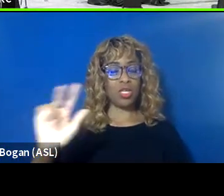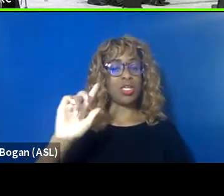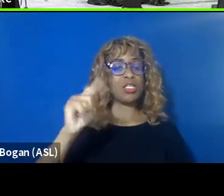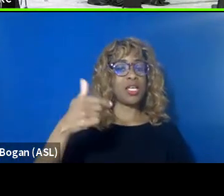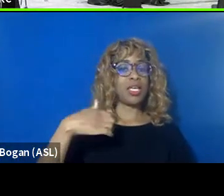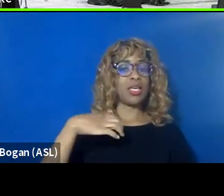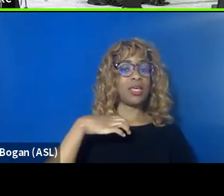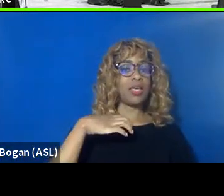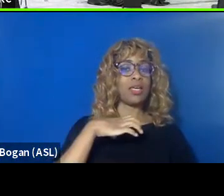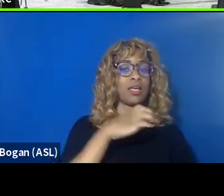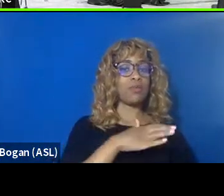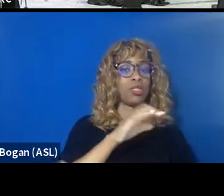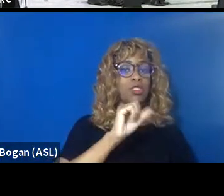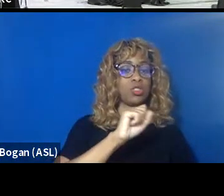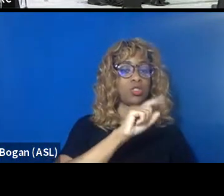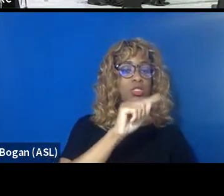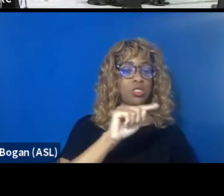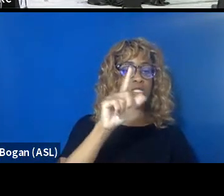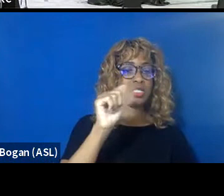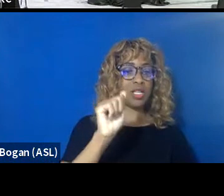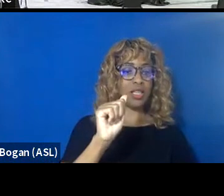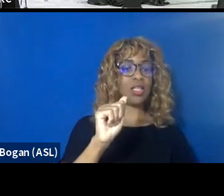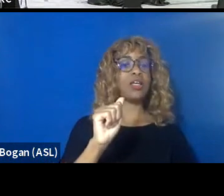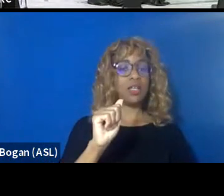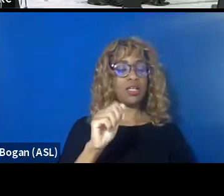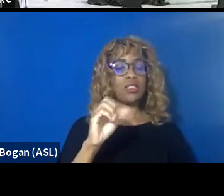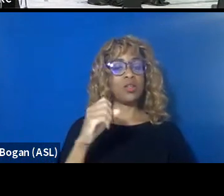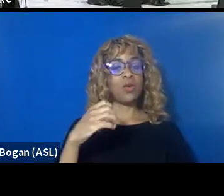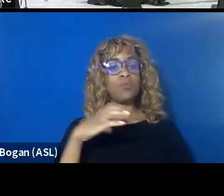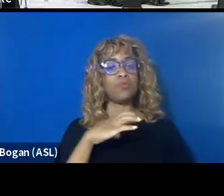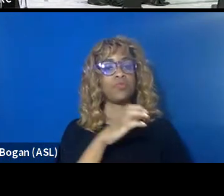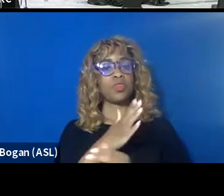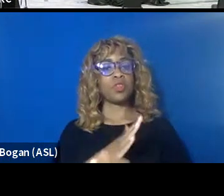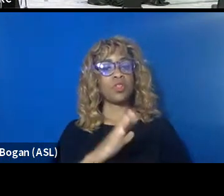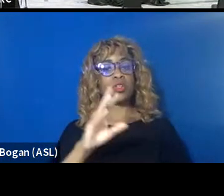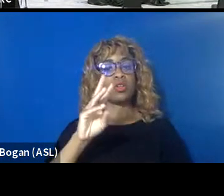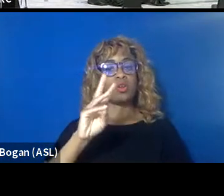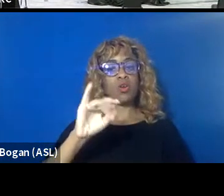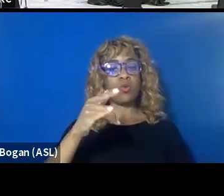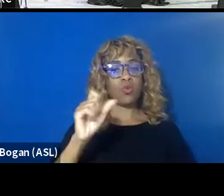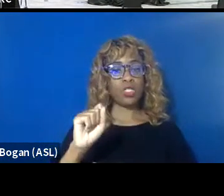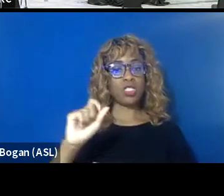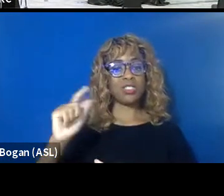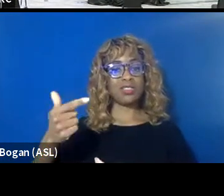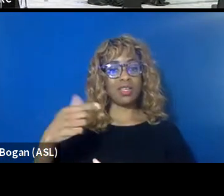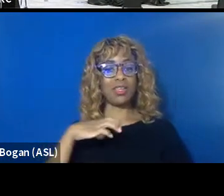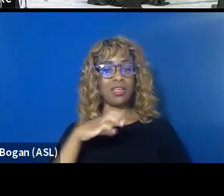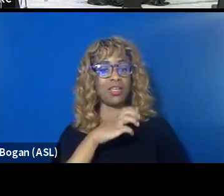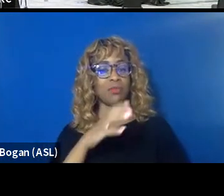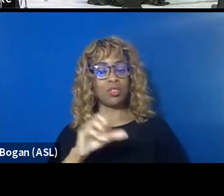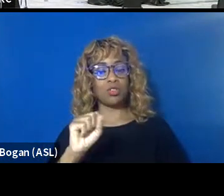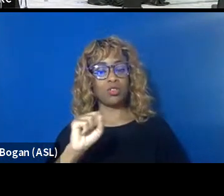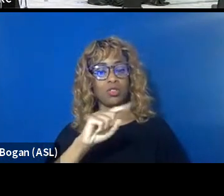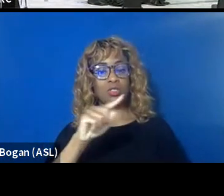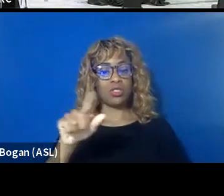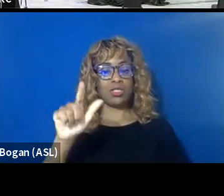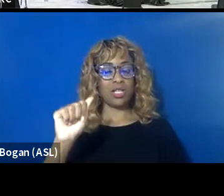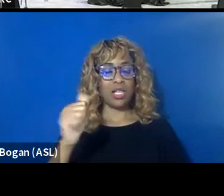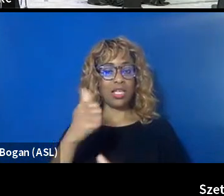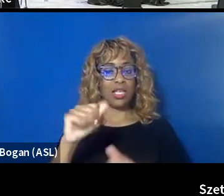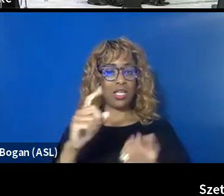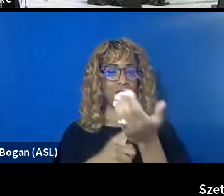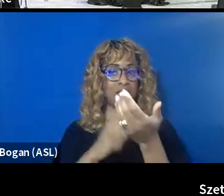Zatella. Okay, motion made by Commissioner Witches, second by Commissioner Zatella. Is there any discussion or debate